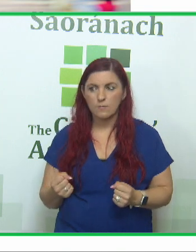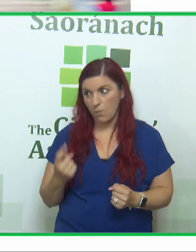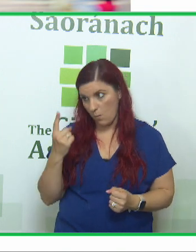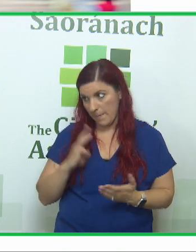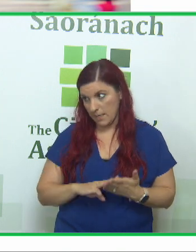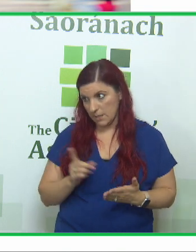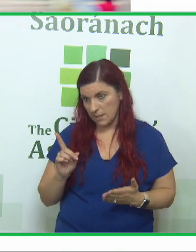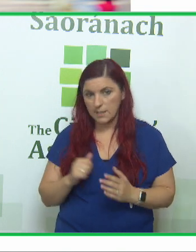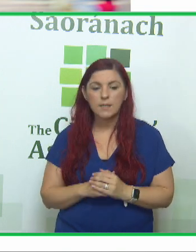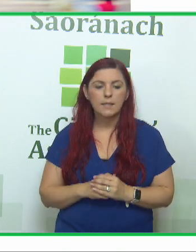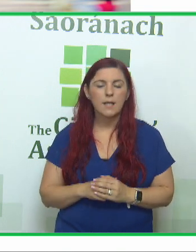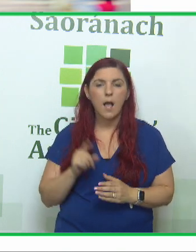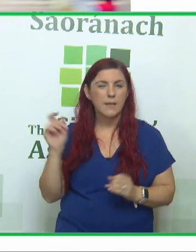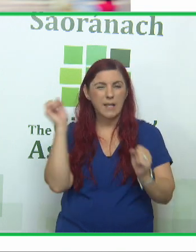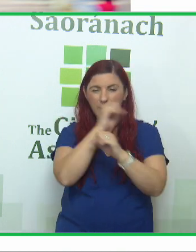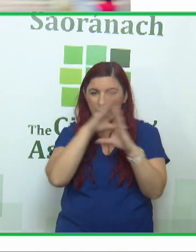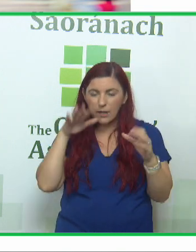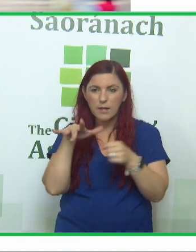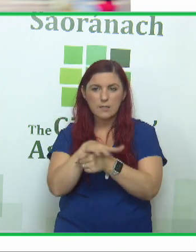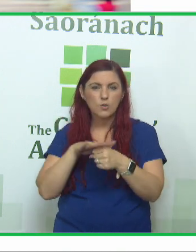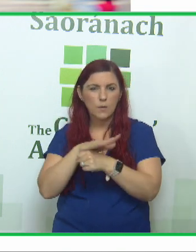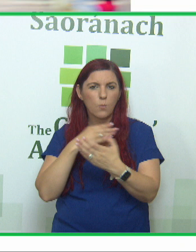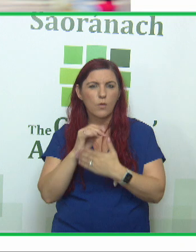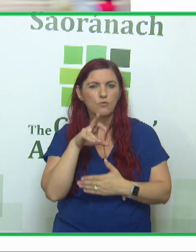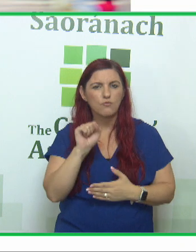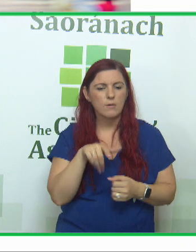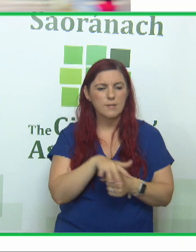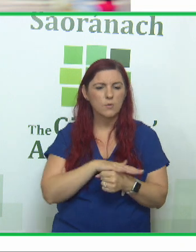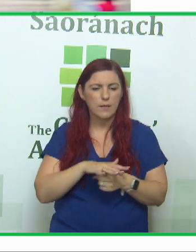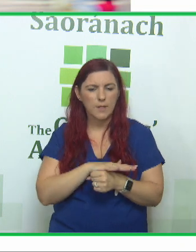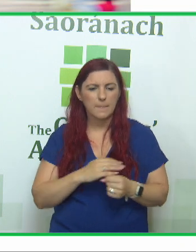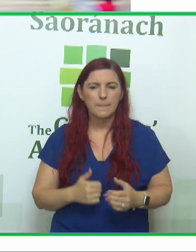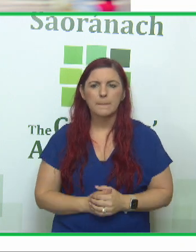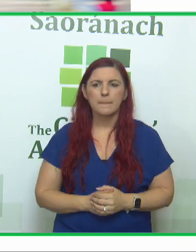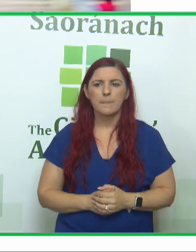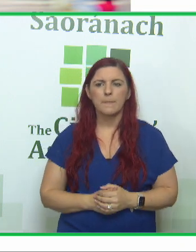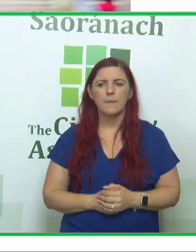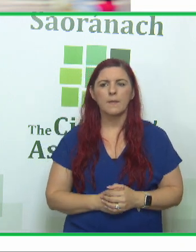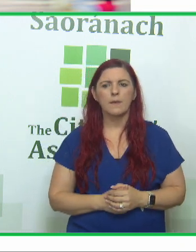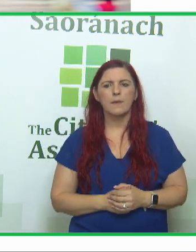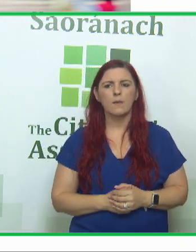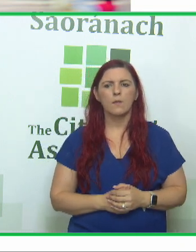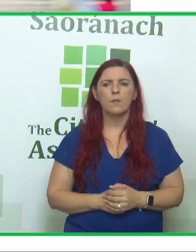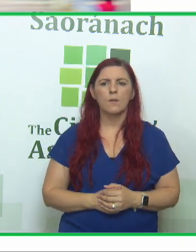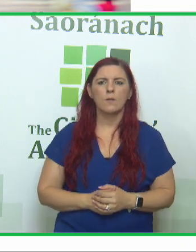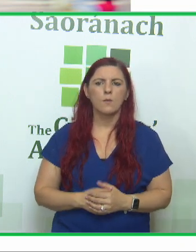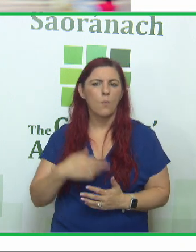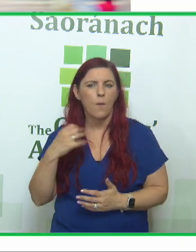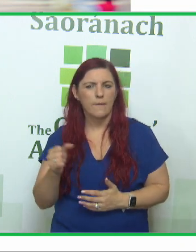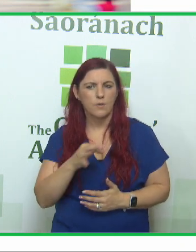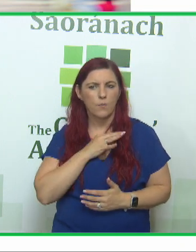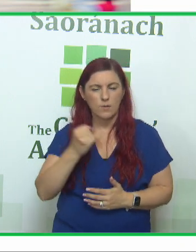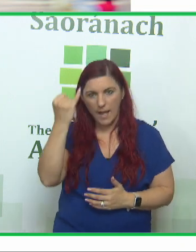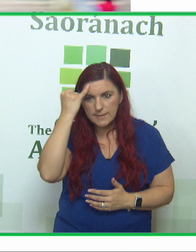And this is very clearly the case also in the drugs context. So we have some good ideas and